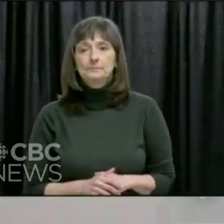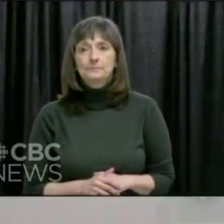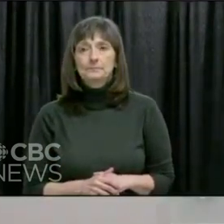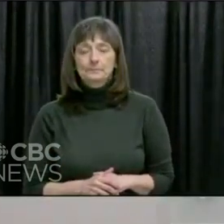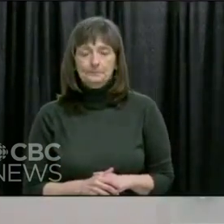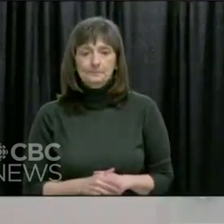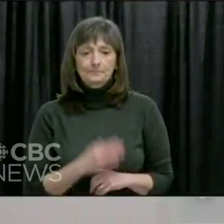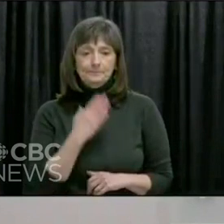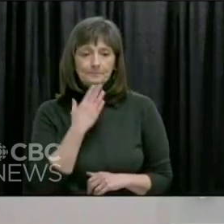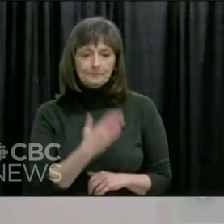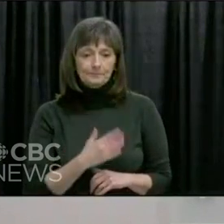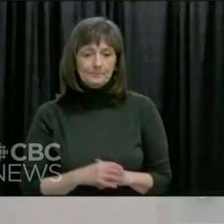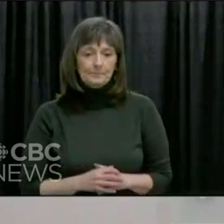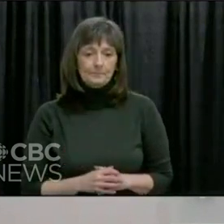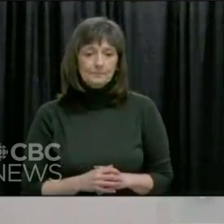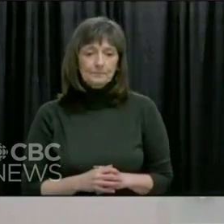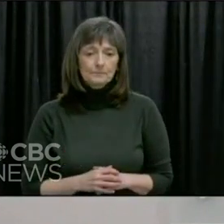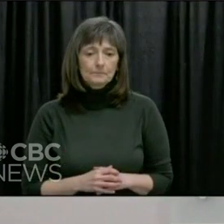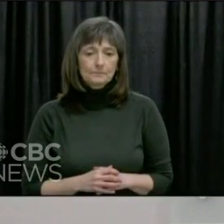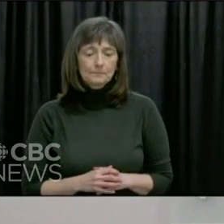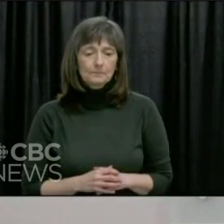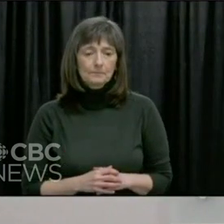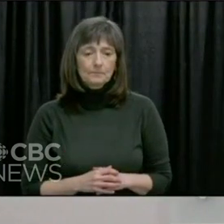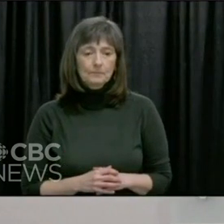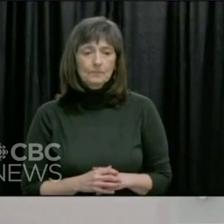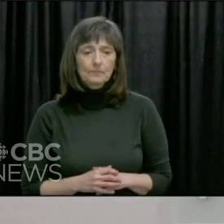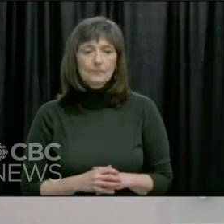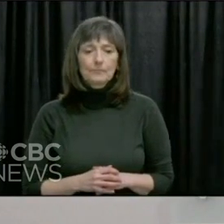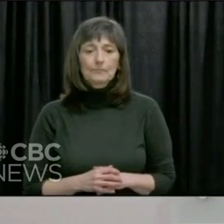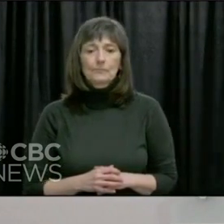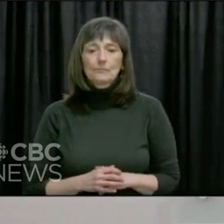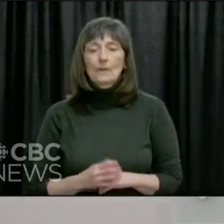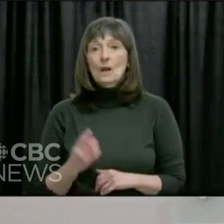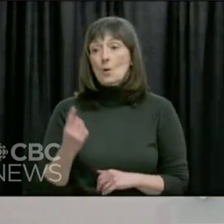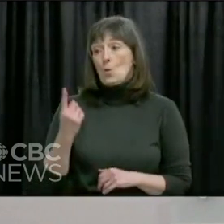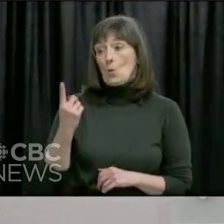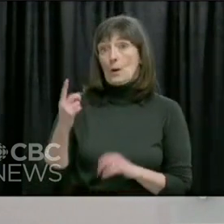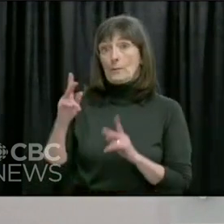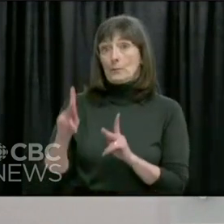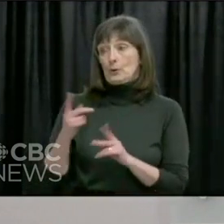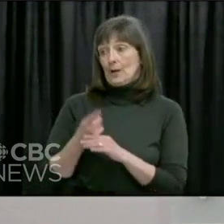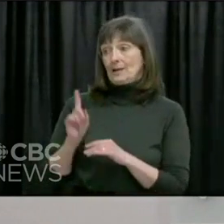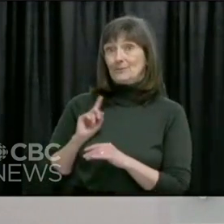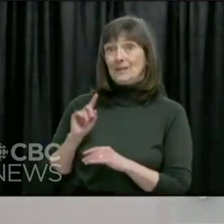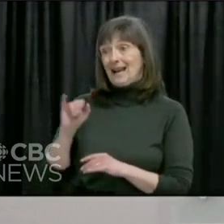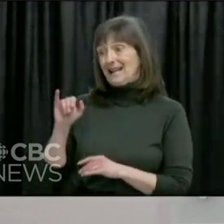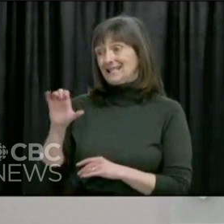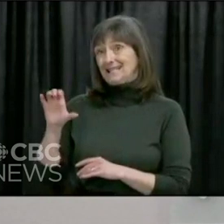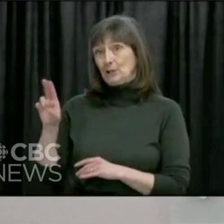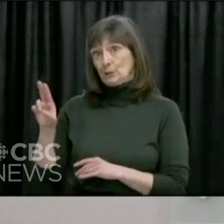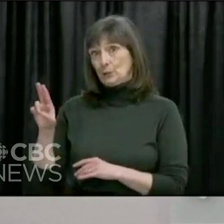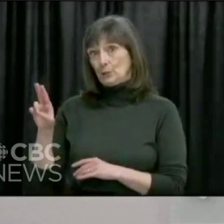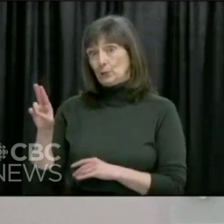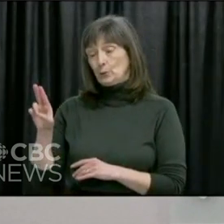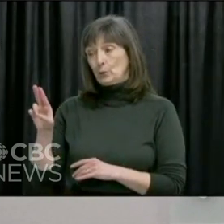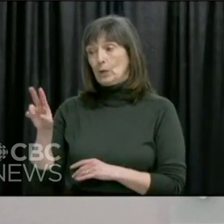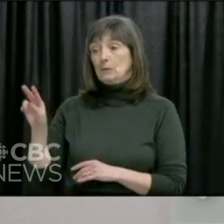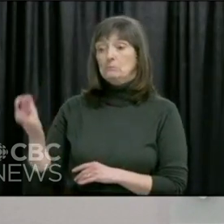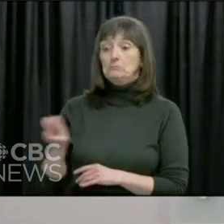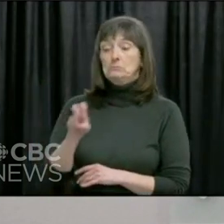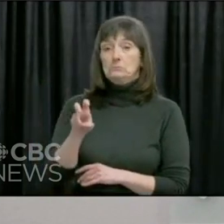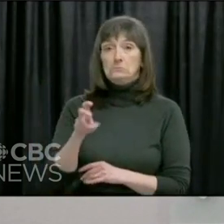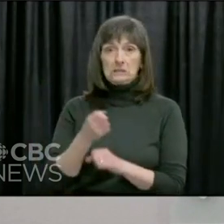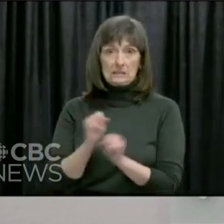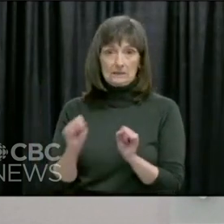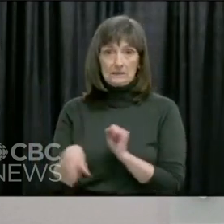Okay, thank you. And despite the one recovery or one person moved out of ICU last week, there have been three people in hospital and one